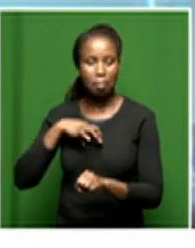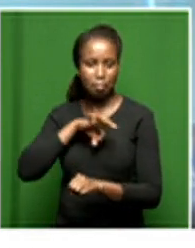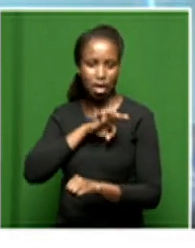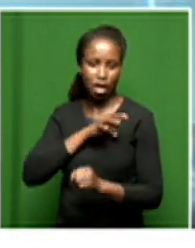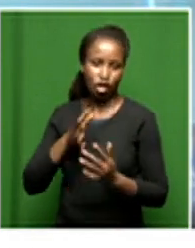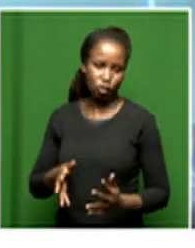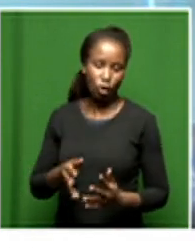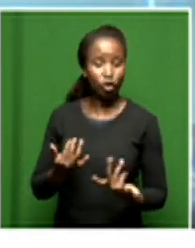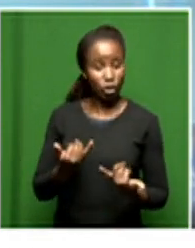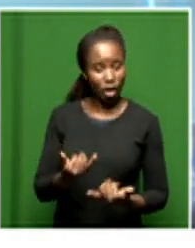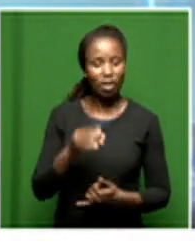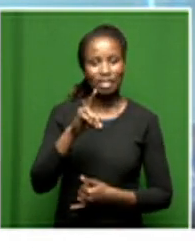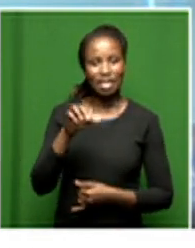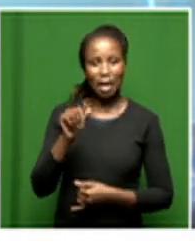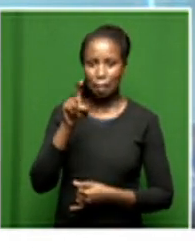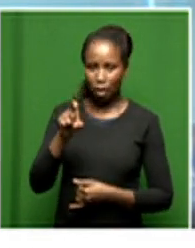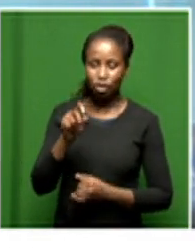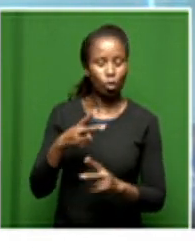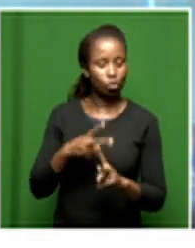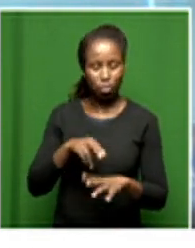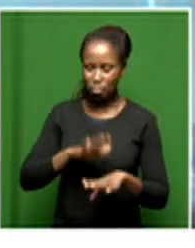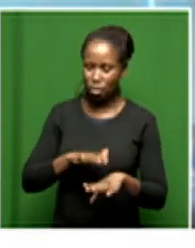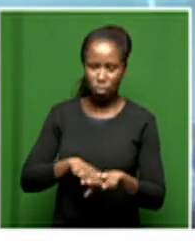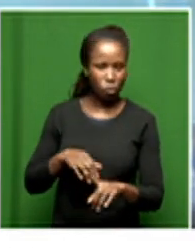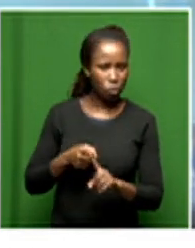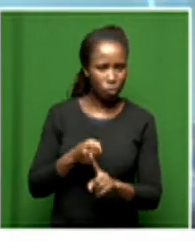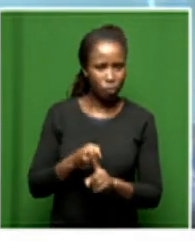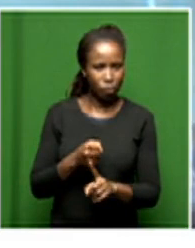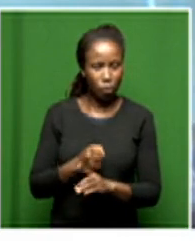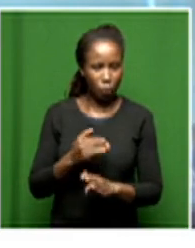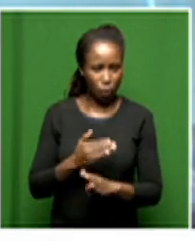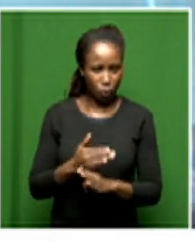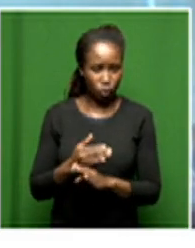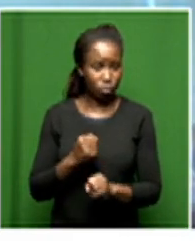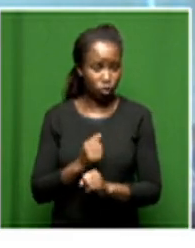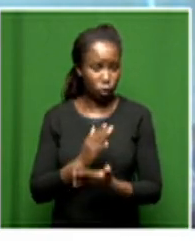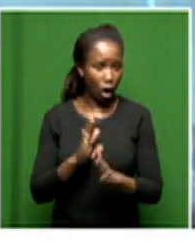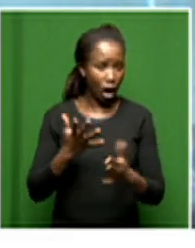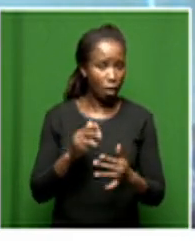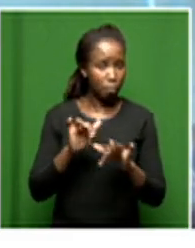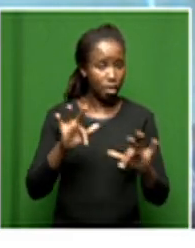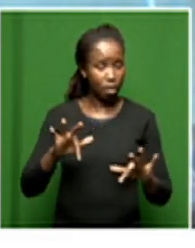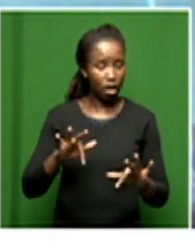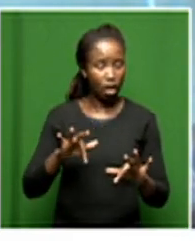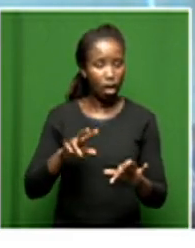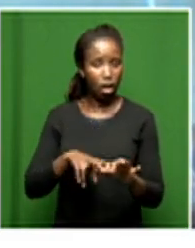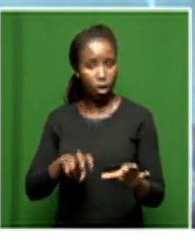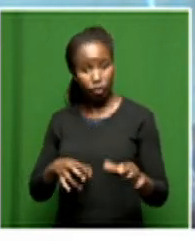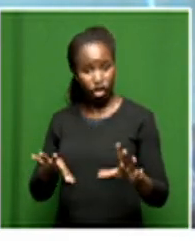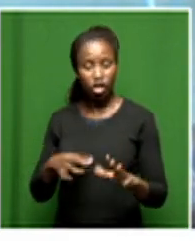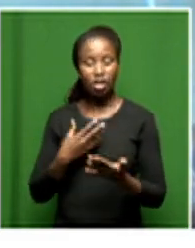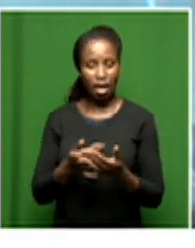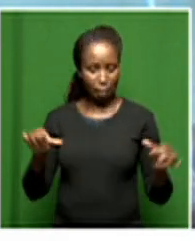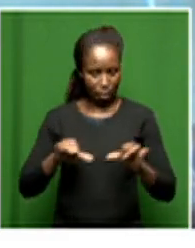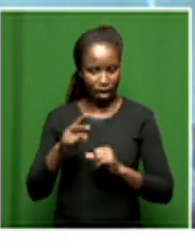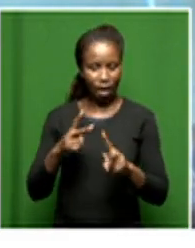the DA will have to do a lot of soul searching and think how they can get those voters back who left the party en masse in